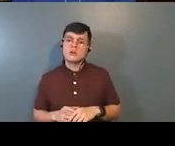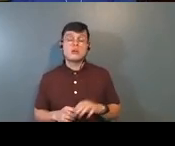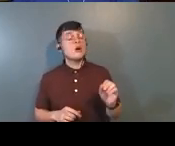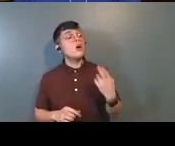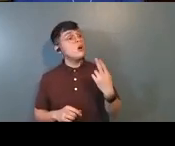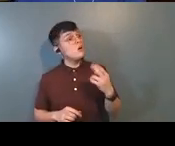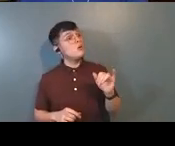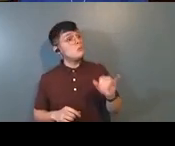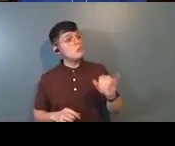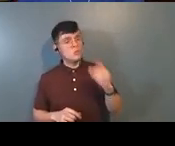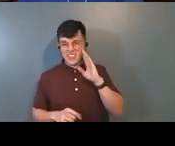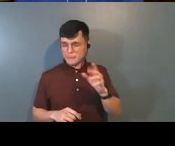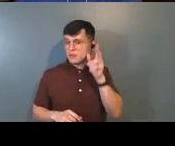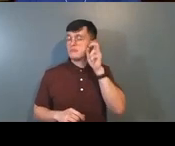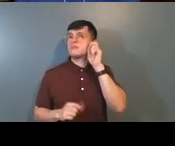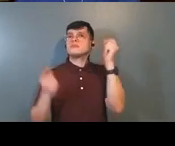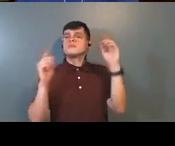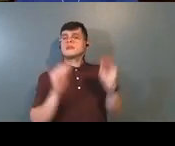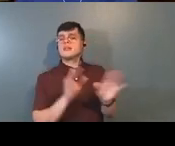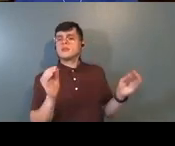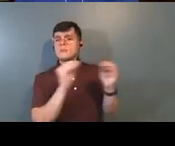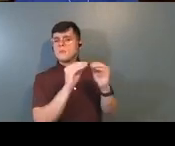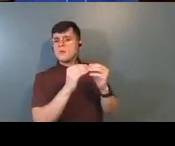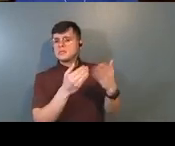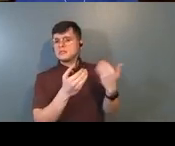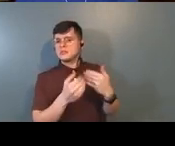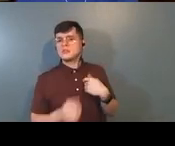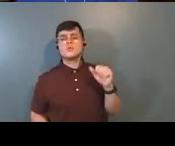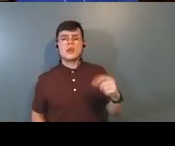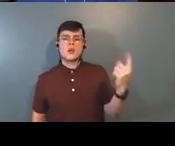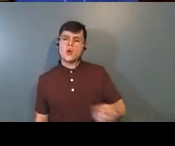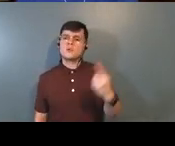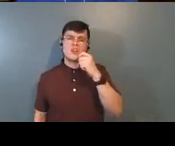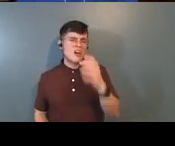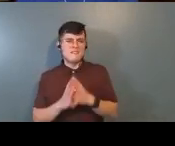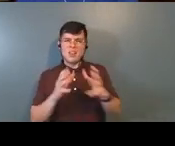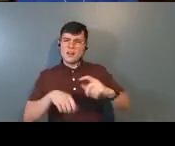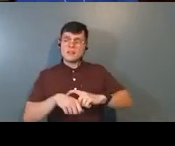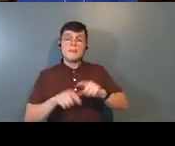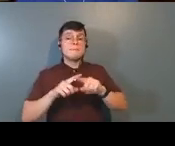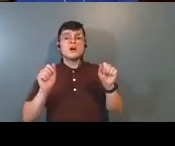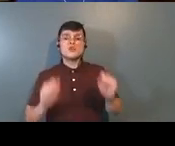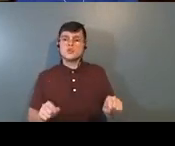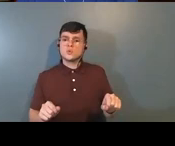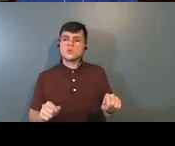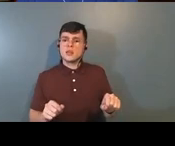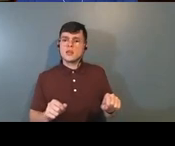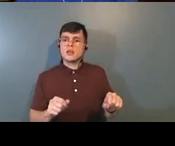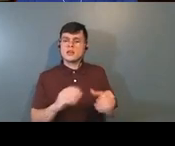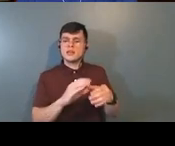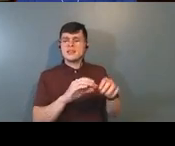That make so, things easier. You can always, we don't have a lot of time, but you can always dial in language and content like